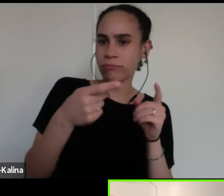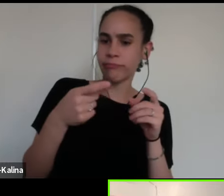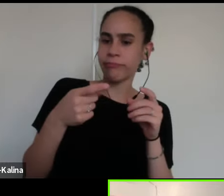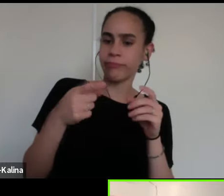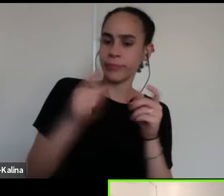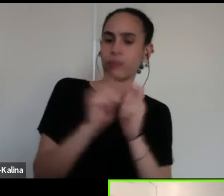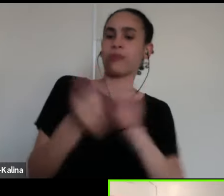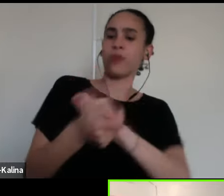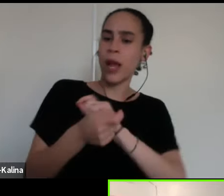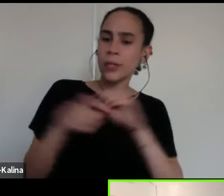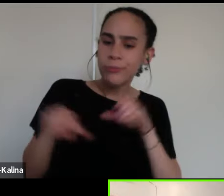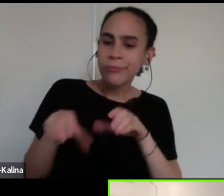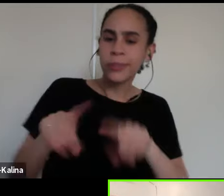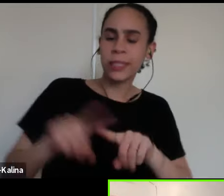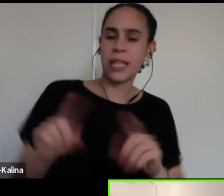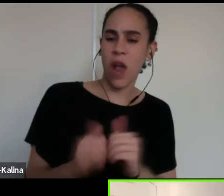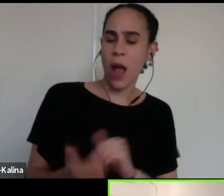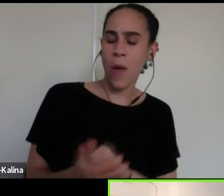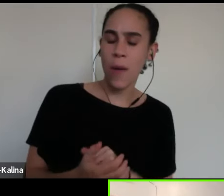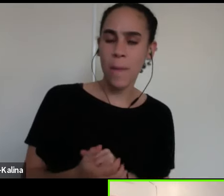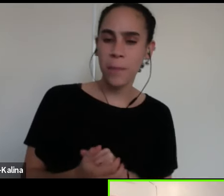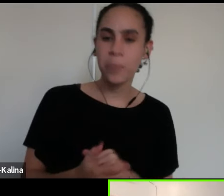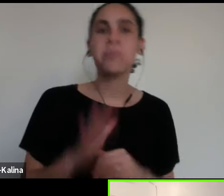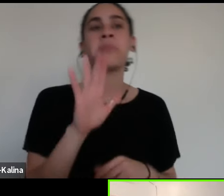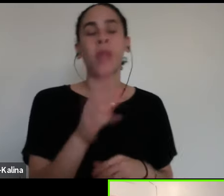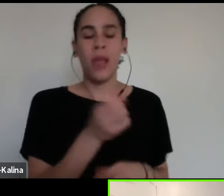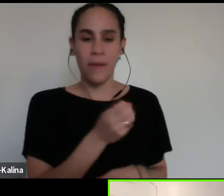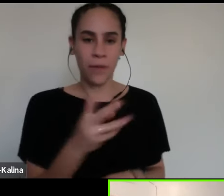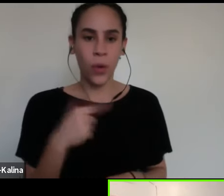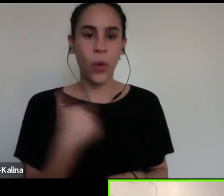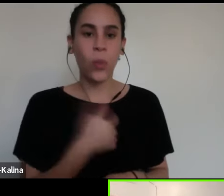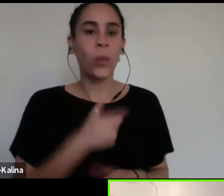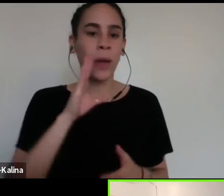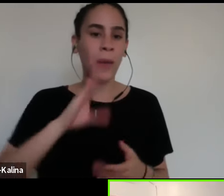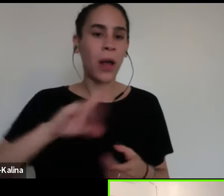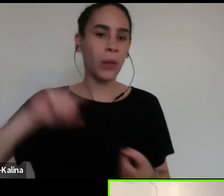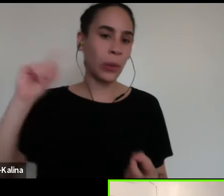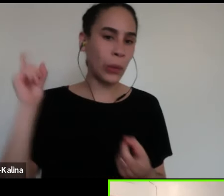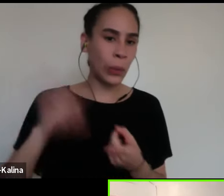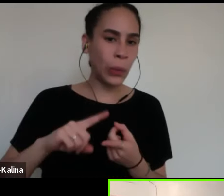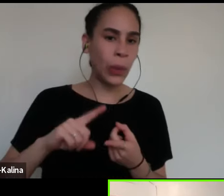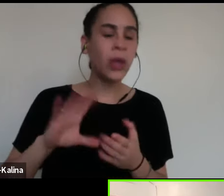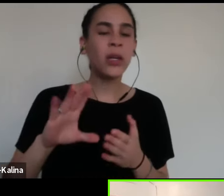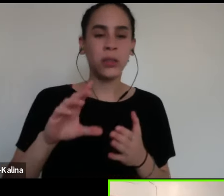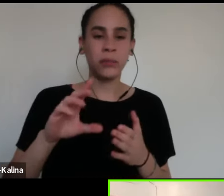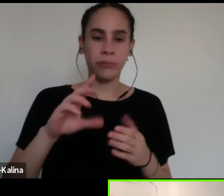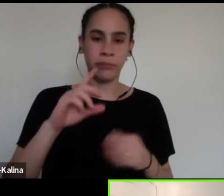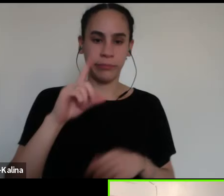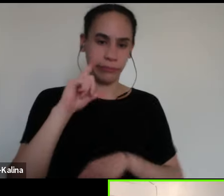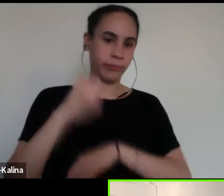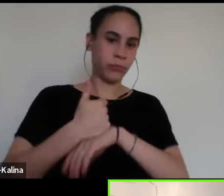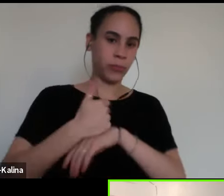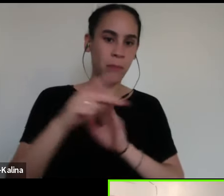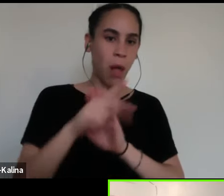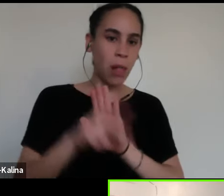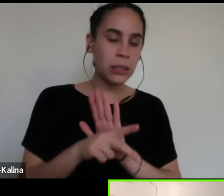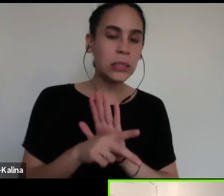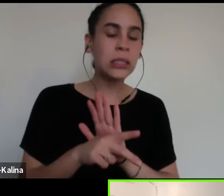things. So we are reducing. We're about to enact this policy. There are a lot of